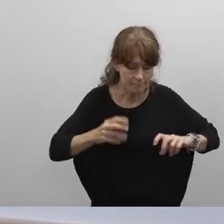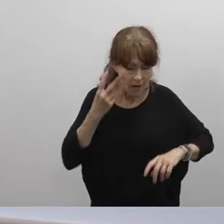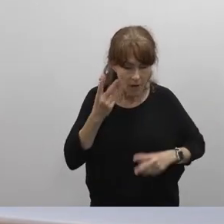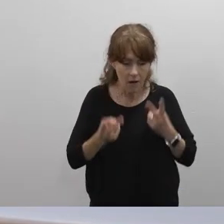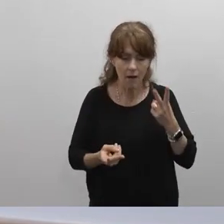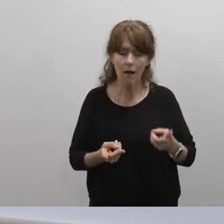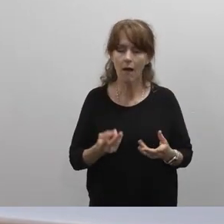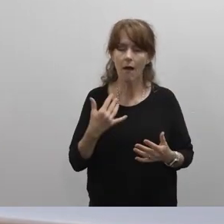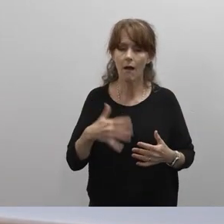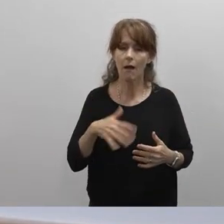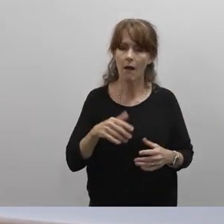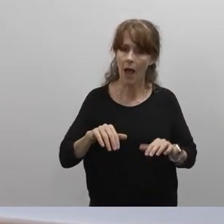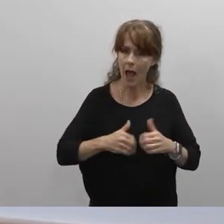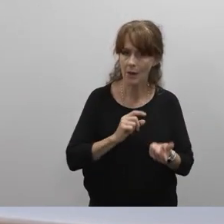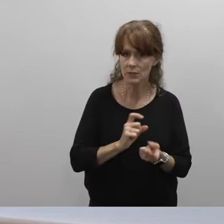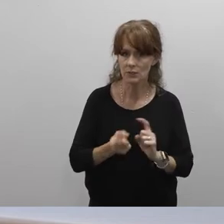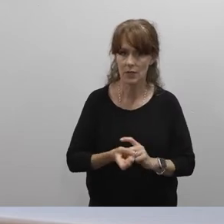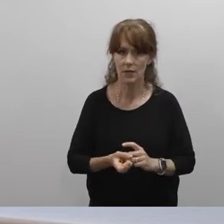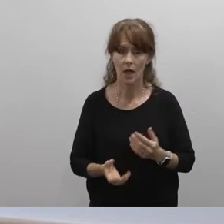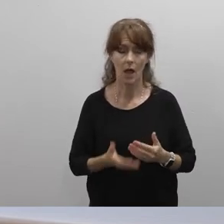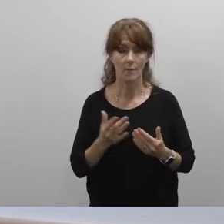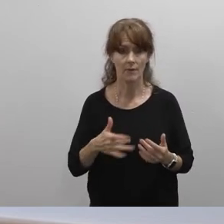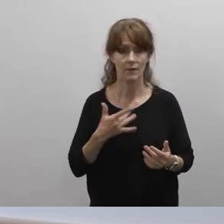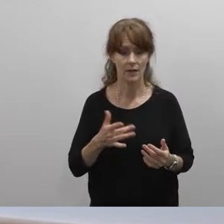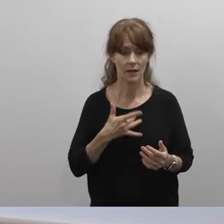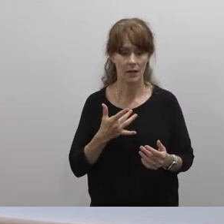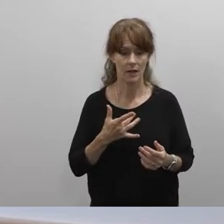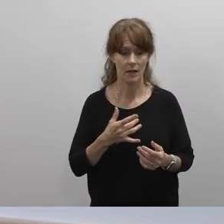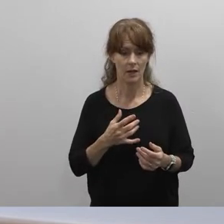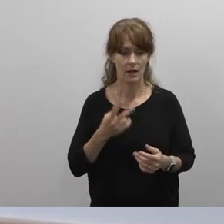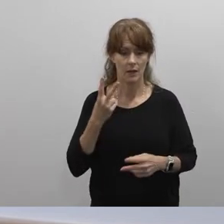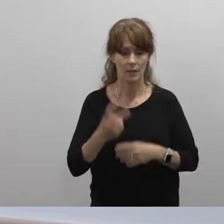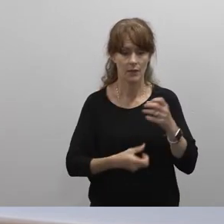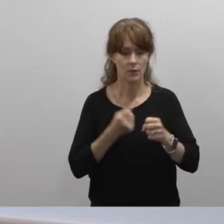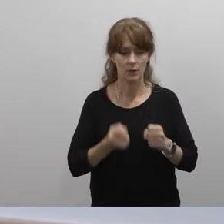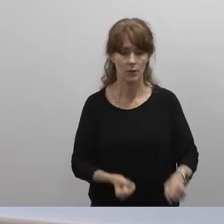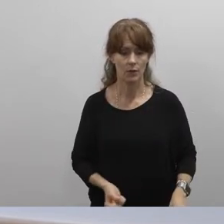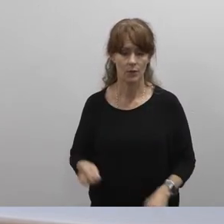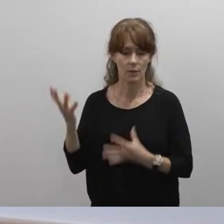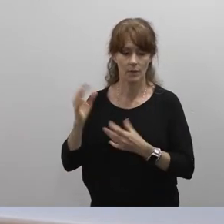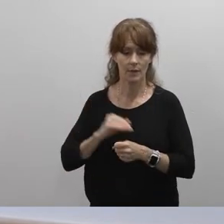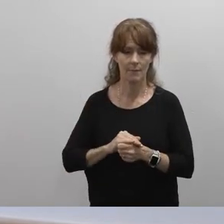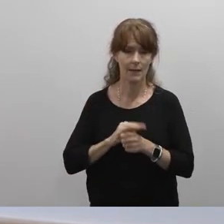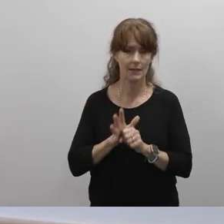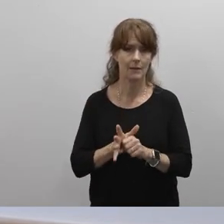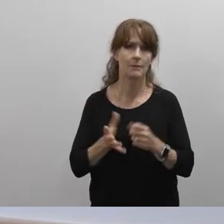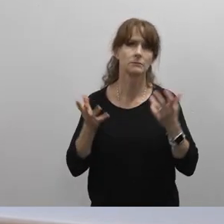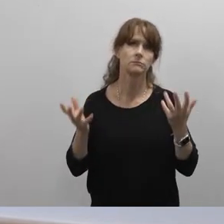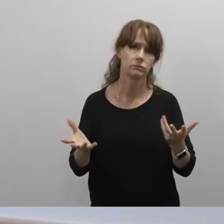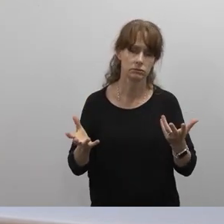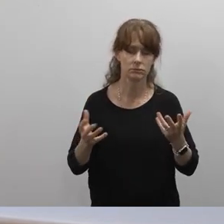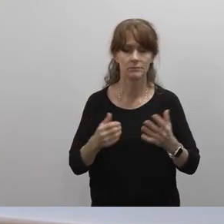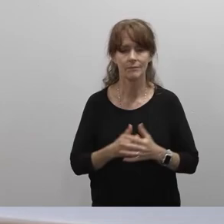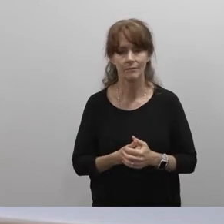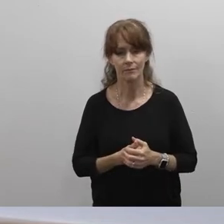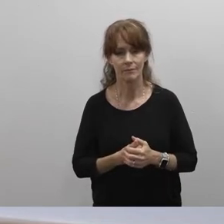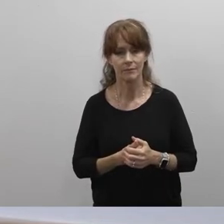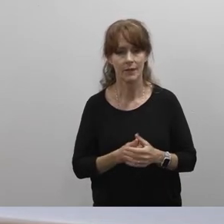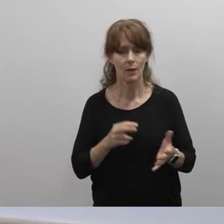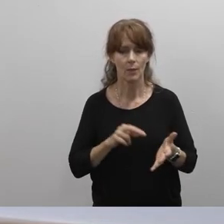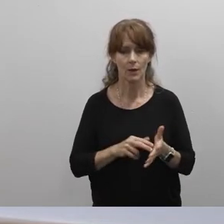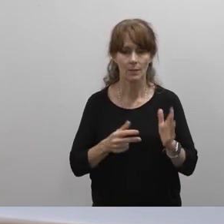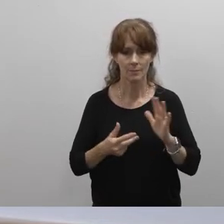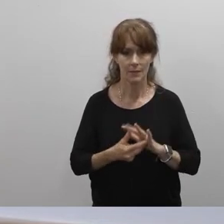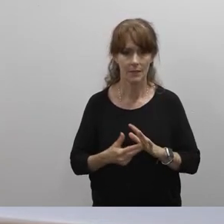way, I almost feel like throwing out the last 2 years because of the pandemic, in terms of what it